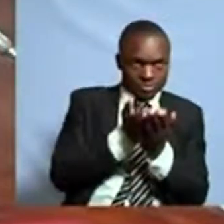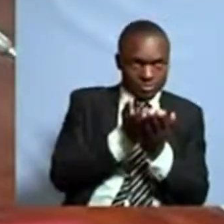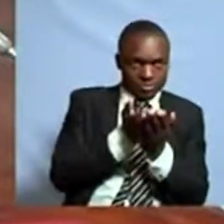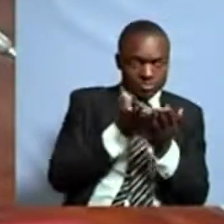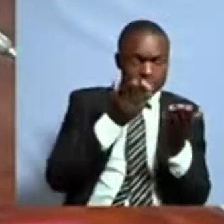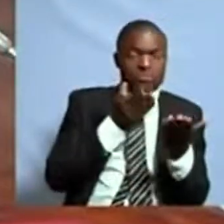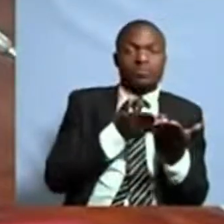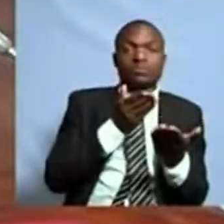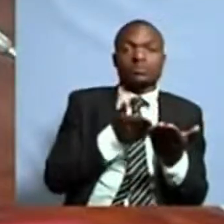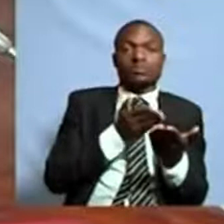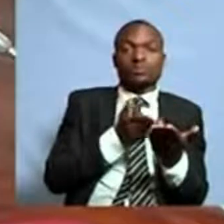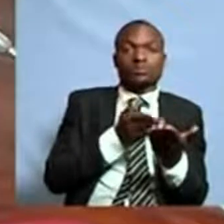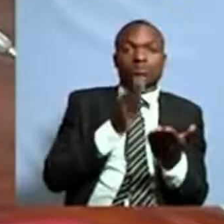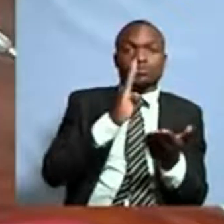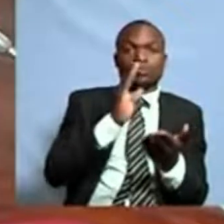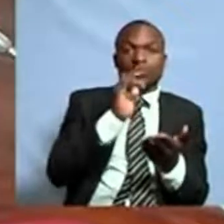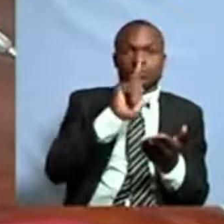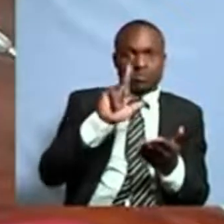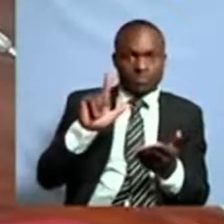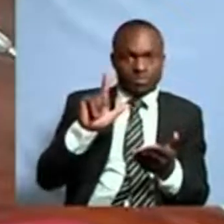this bill.